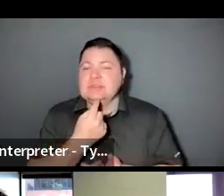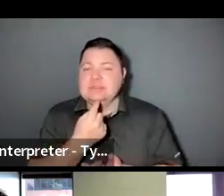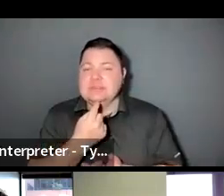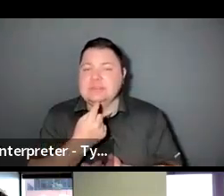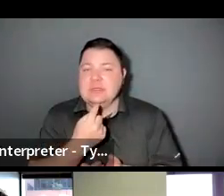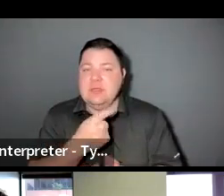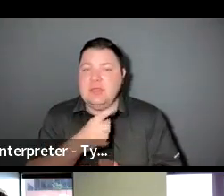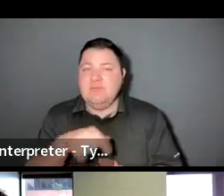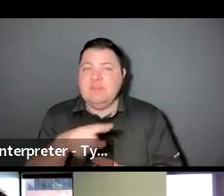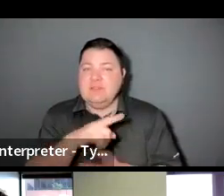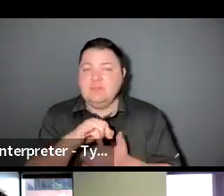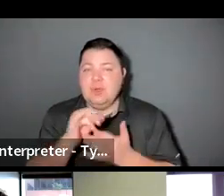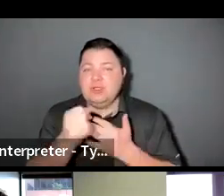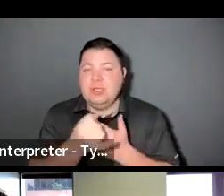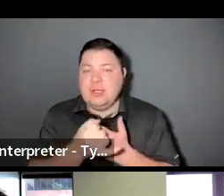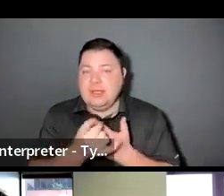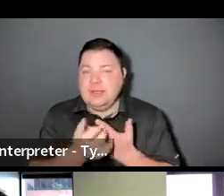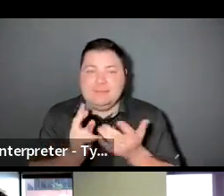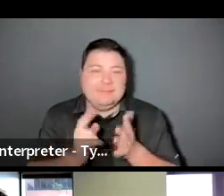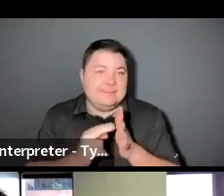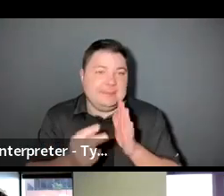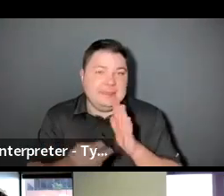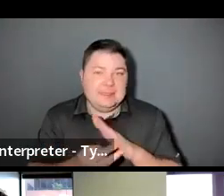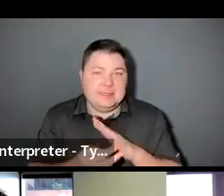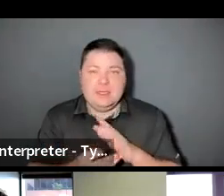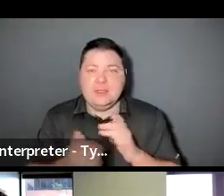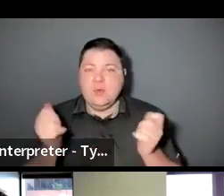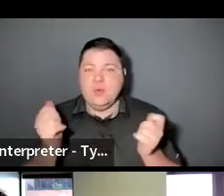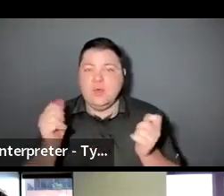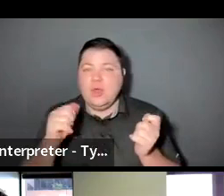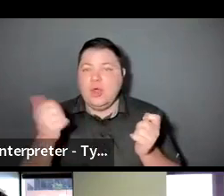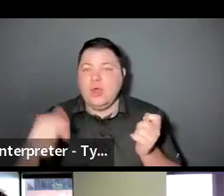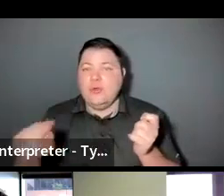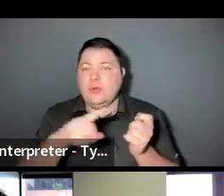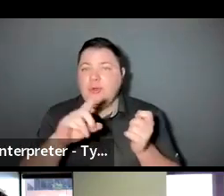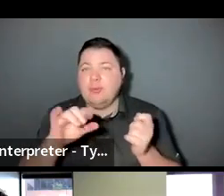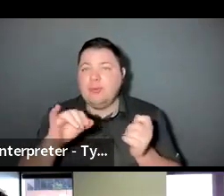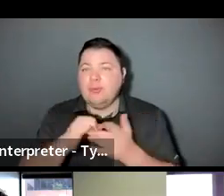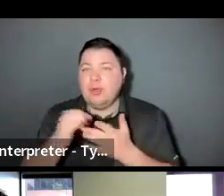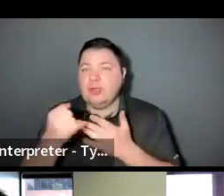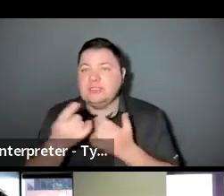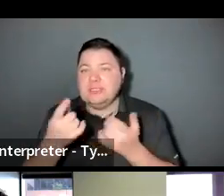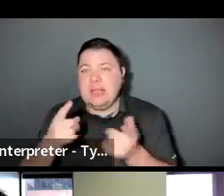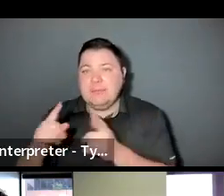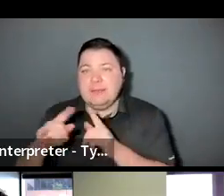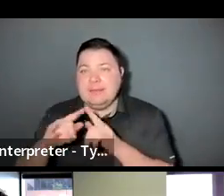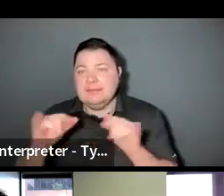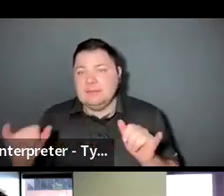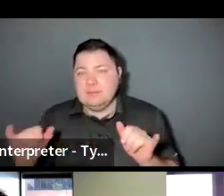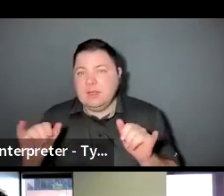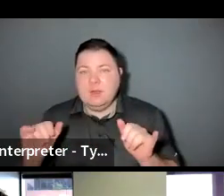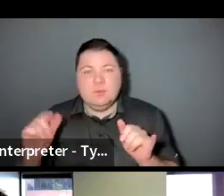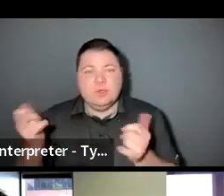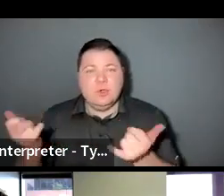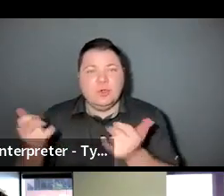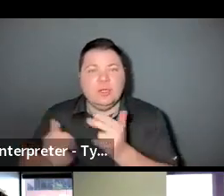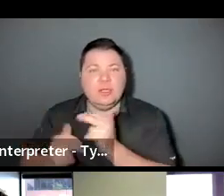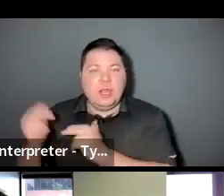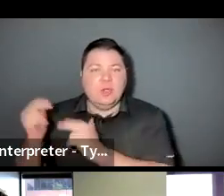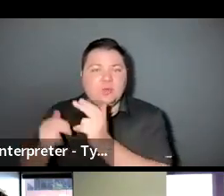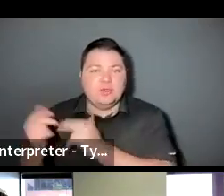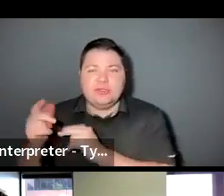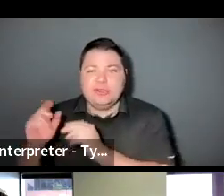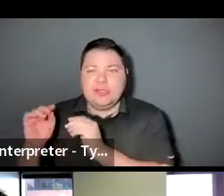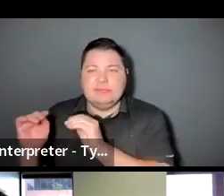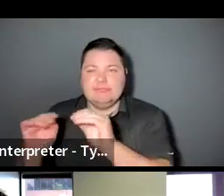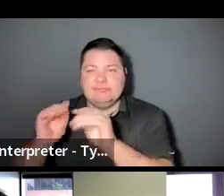this project, meaning there are other projects going on, right? There's other currently under construction, or we're doing this or we're